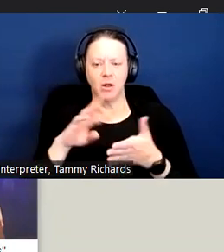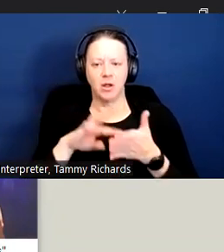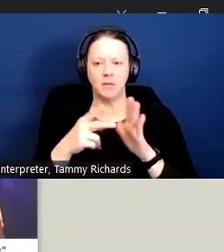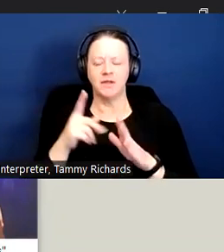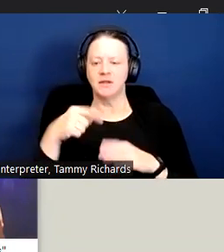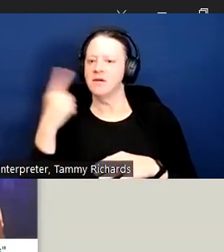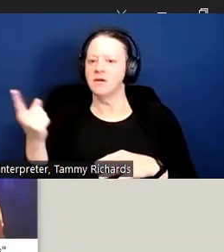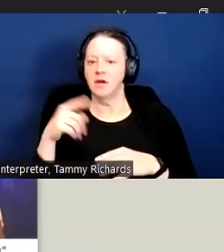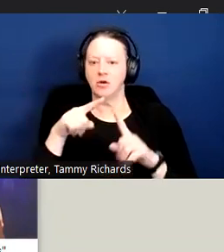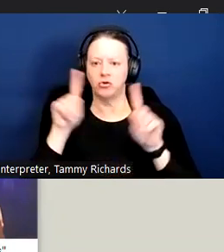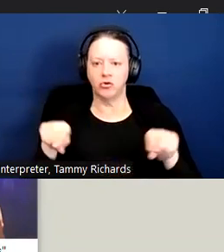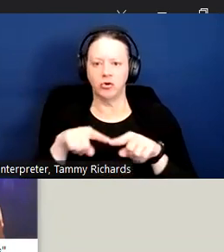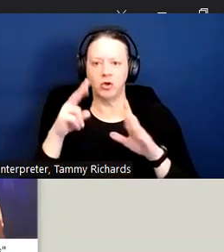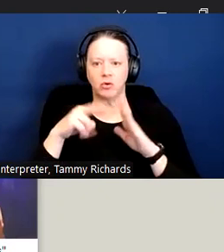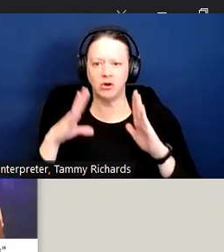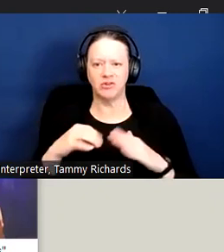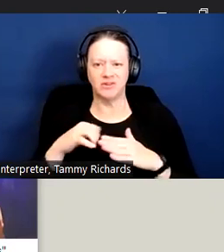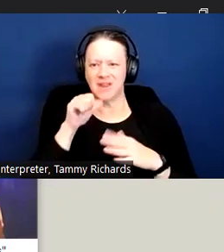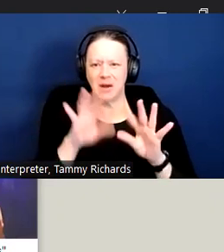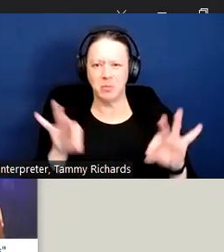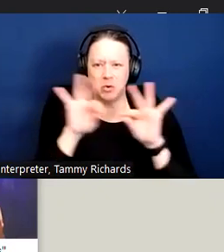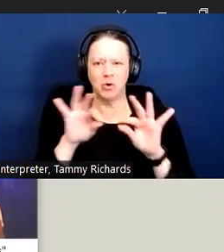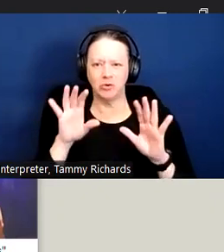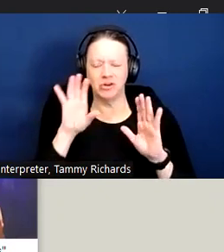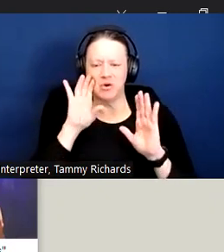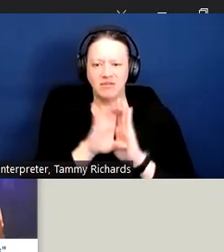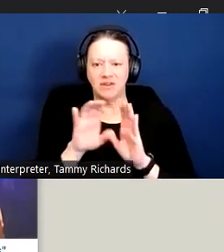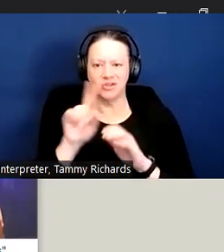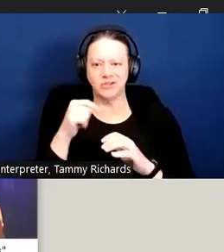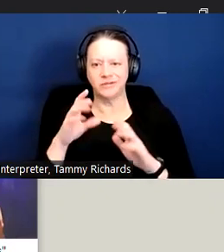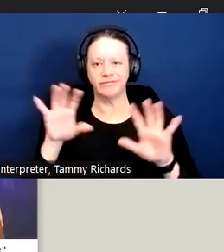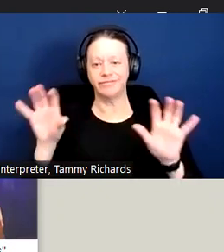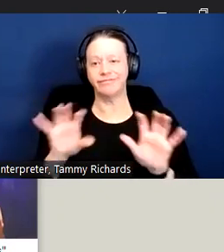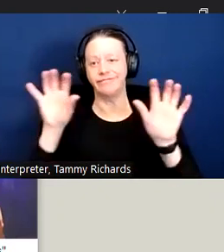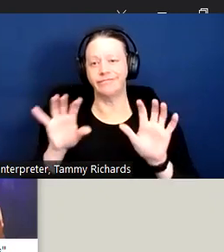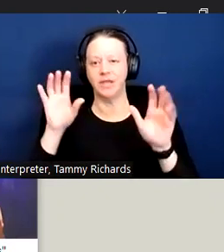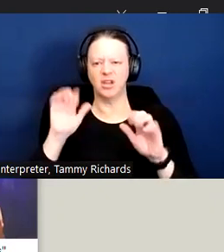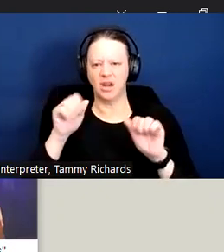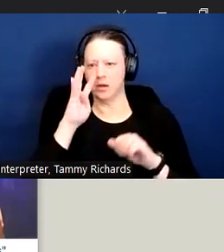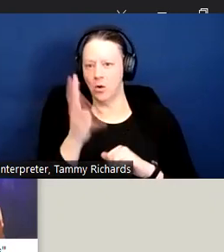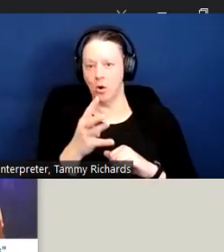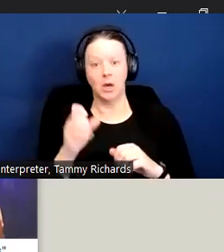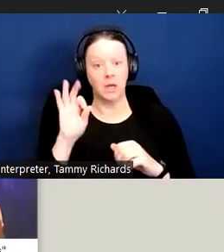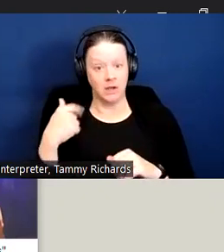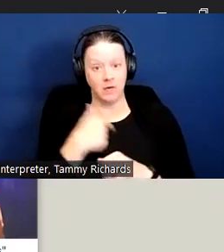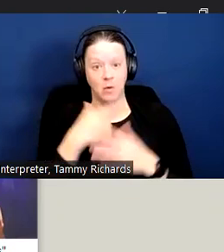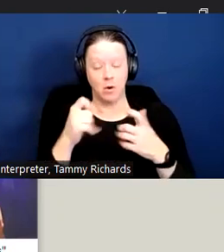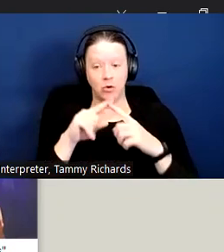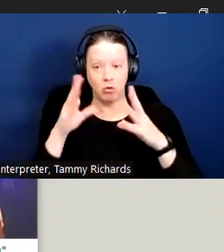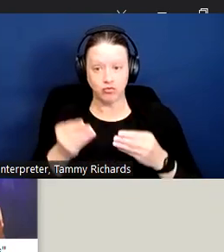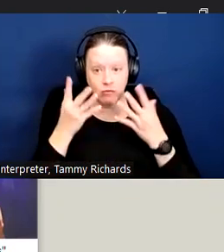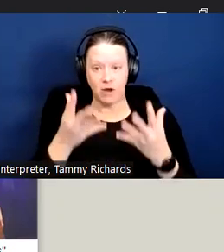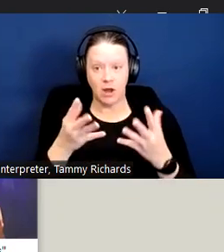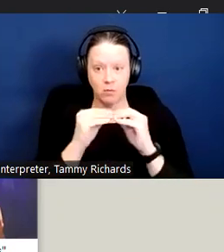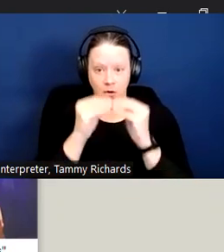readers this isn't an important graphic, it's just decorative, you can ignore it. If instead we wanted to provide some more information